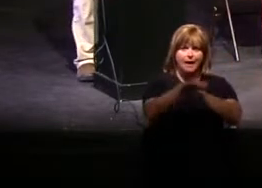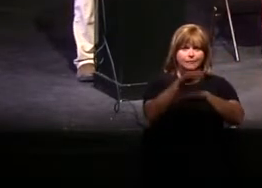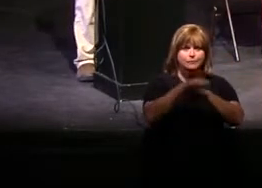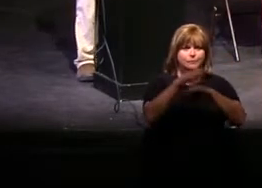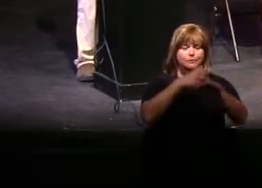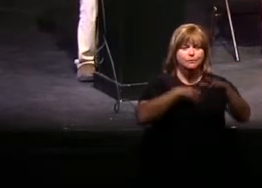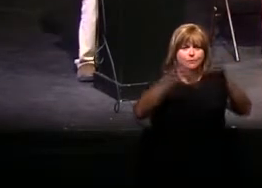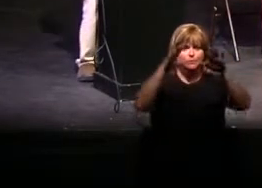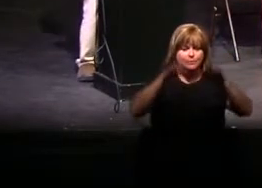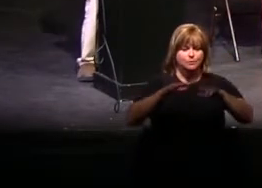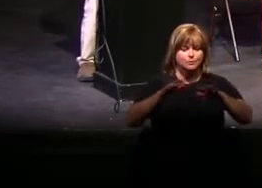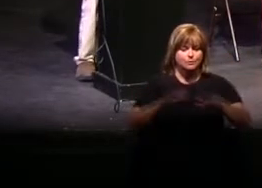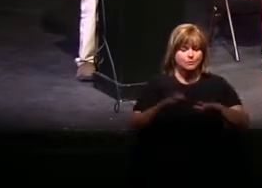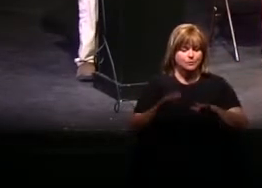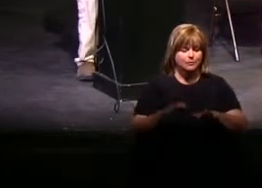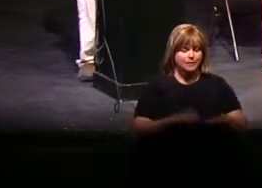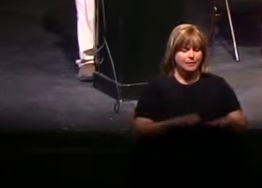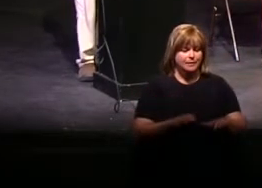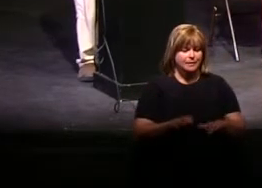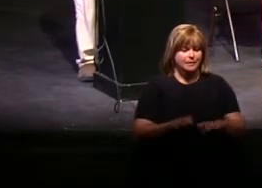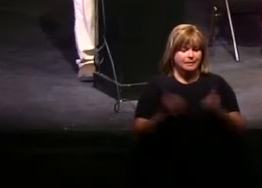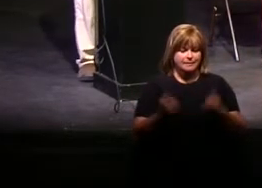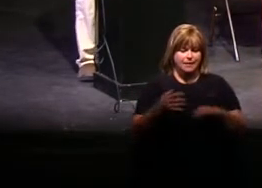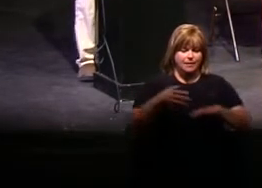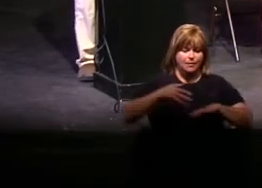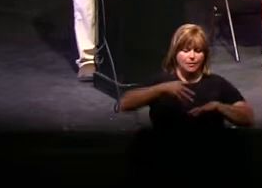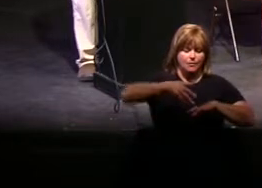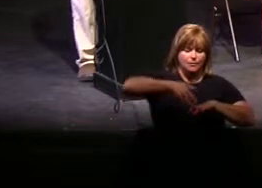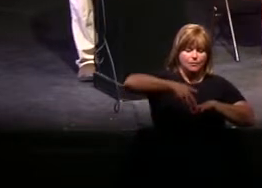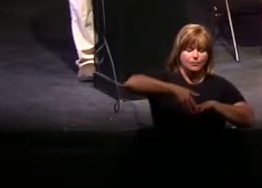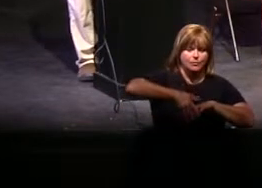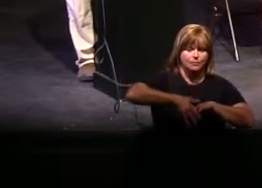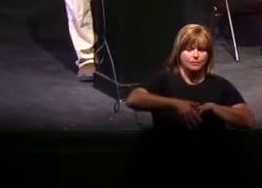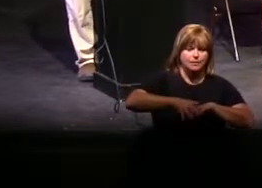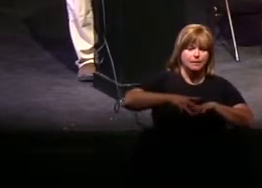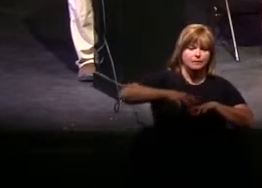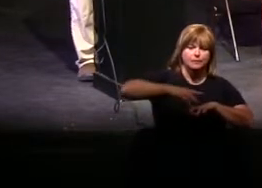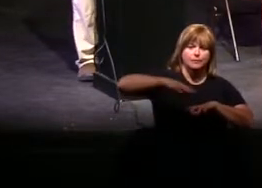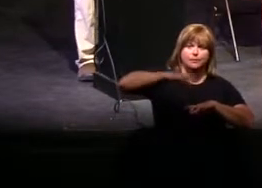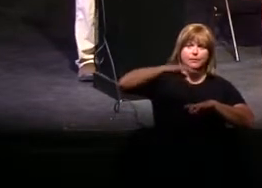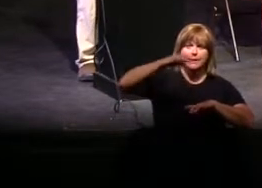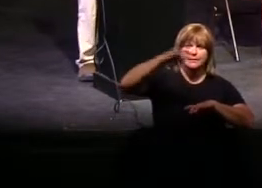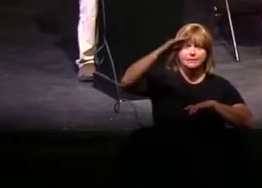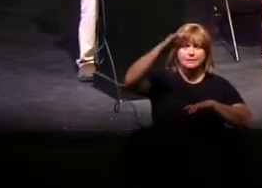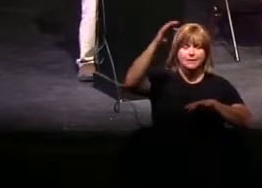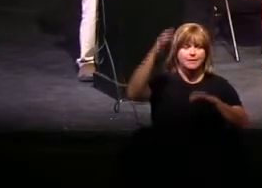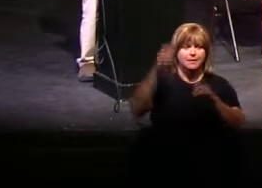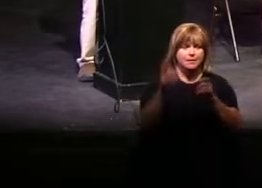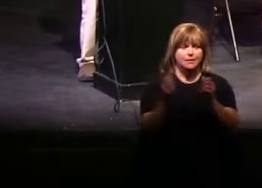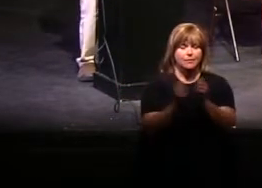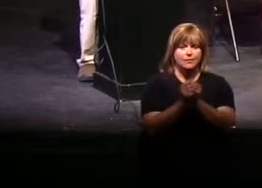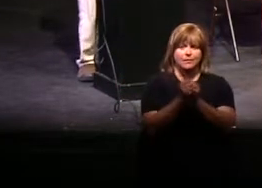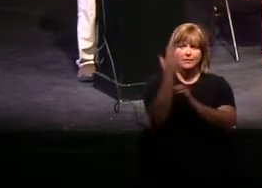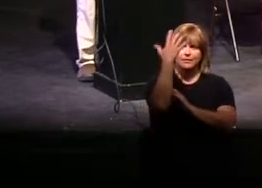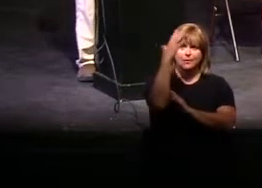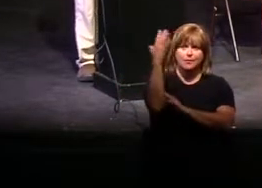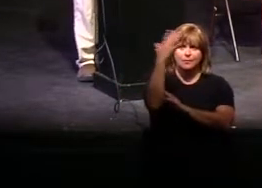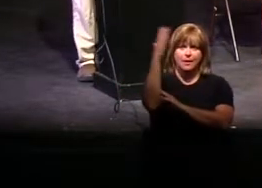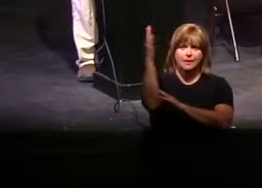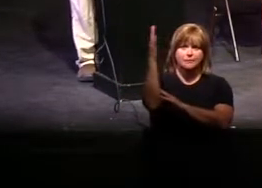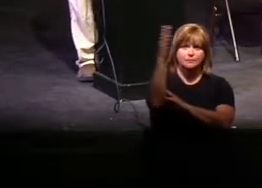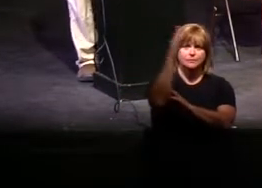soil's raw materials, has sent a root smell into the air around us, which the pine trees